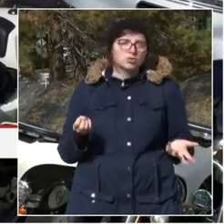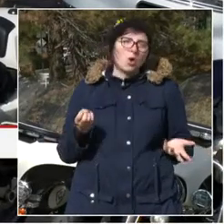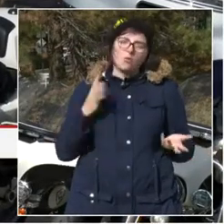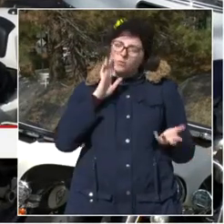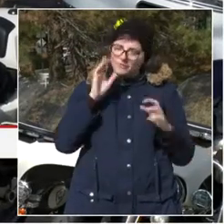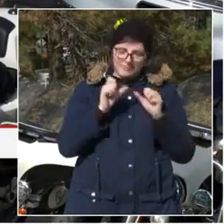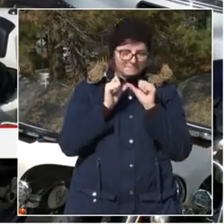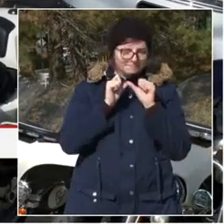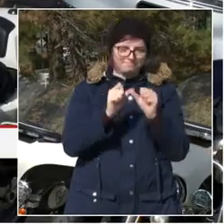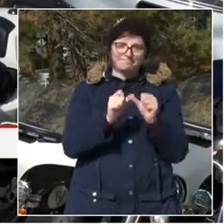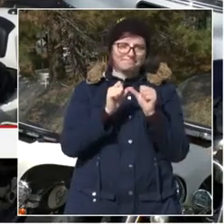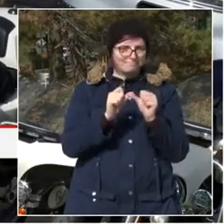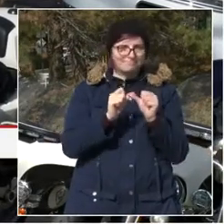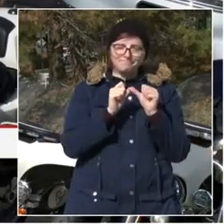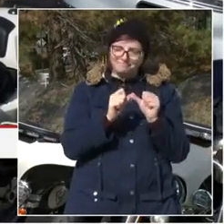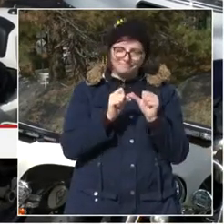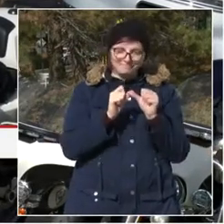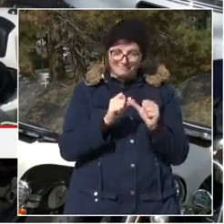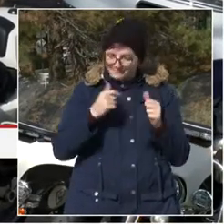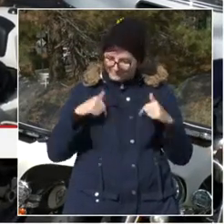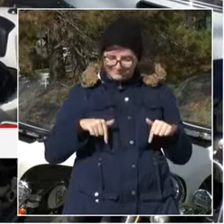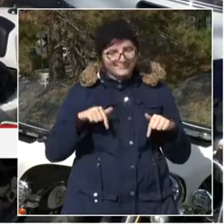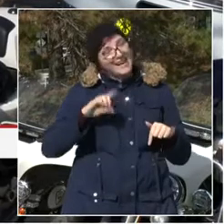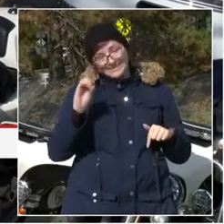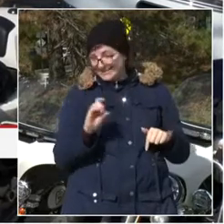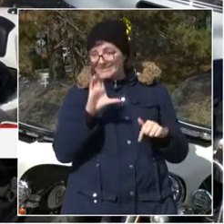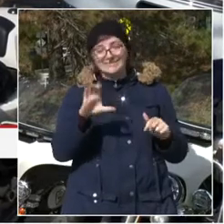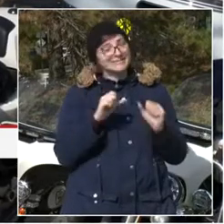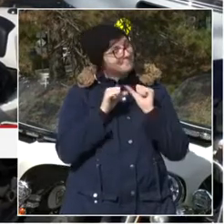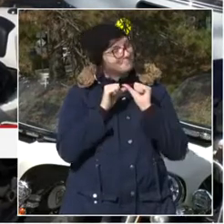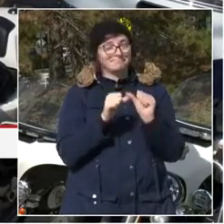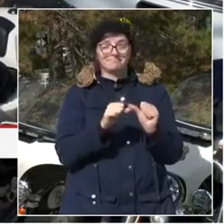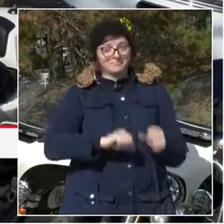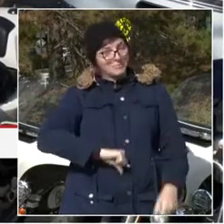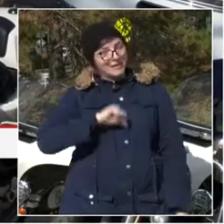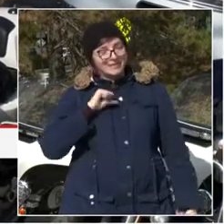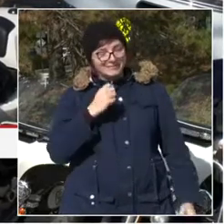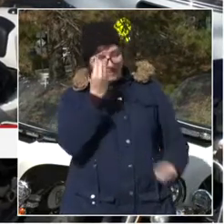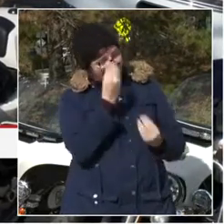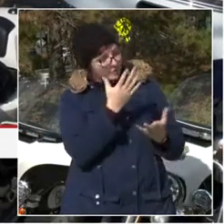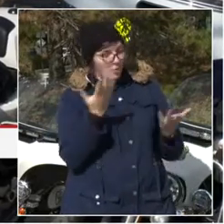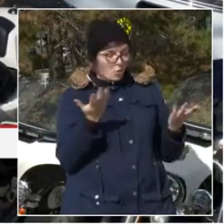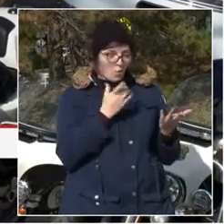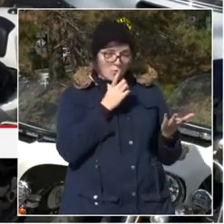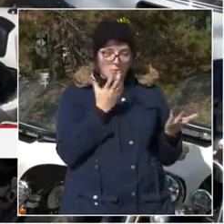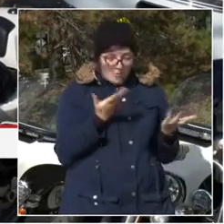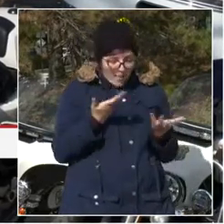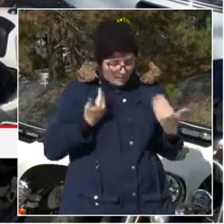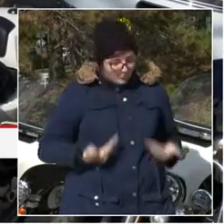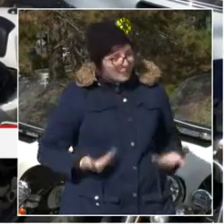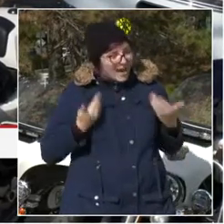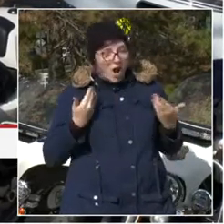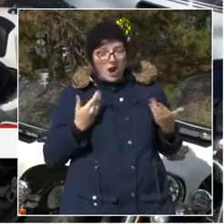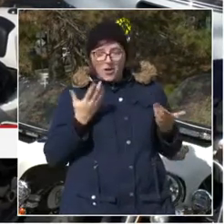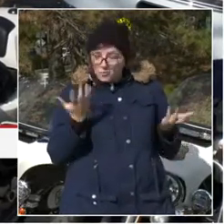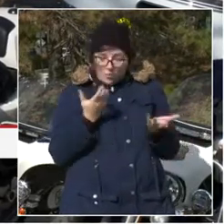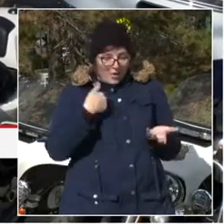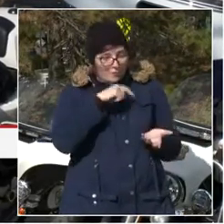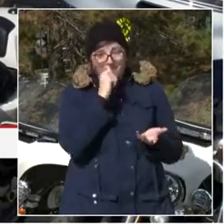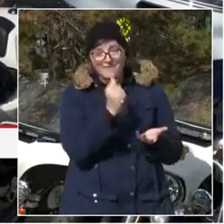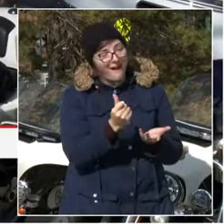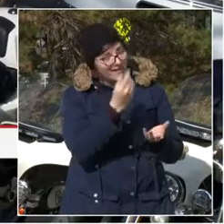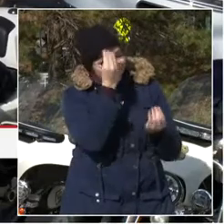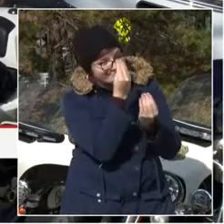going to continue to be D.C., to let them know who we are, what we're not, and continue